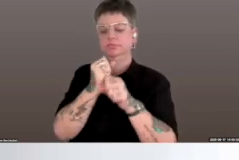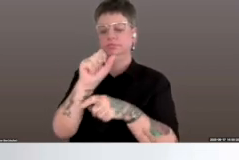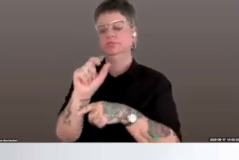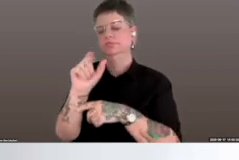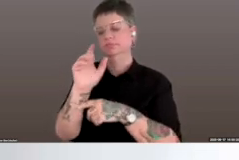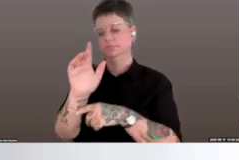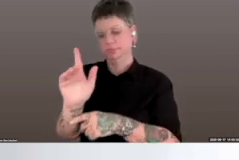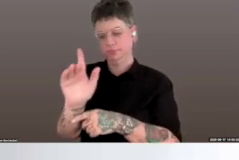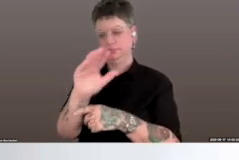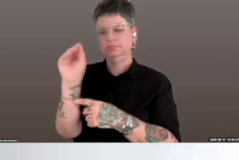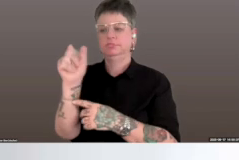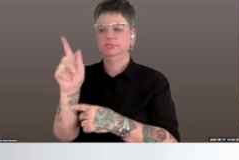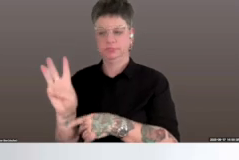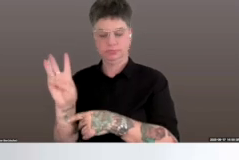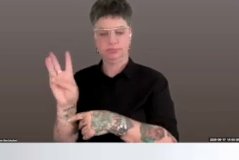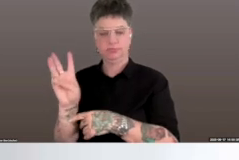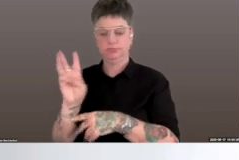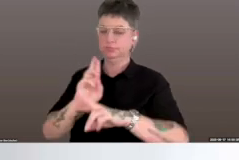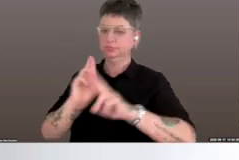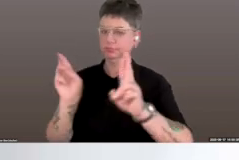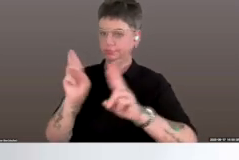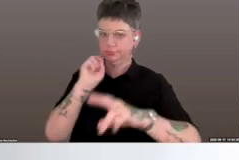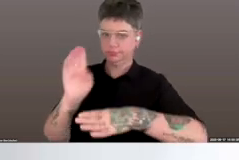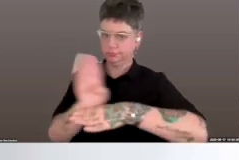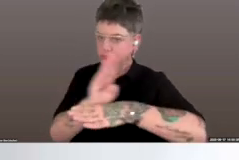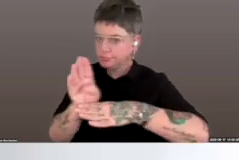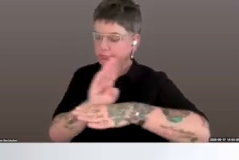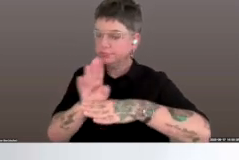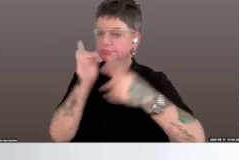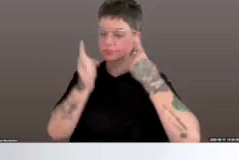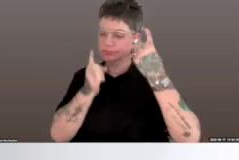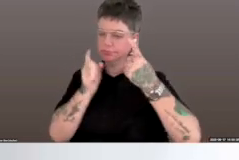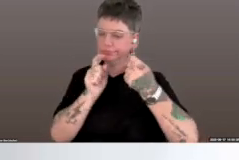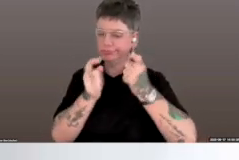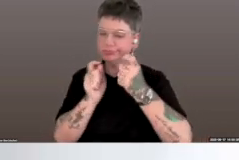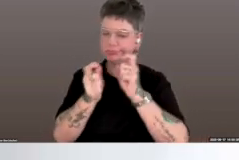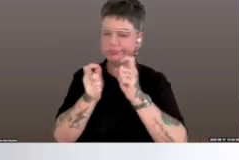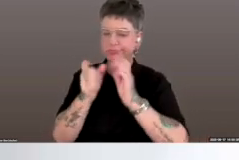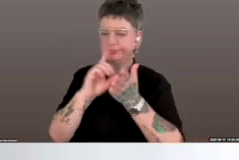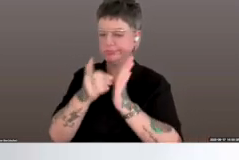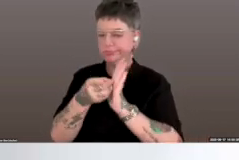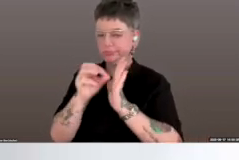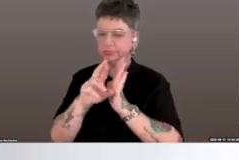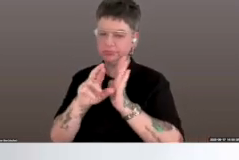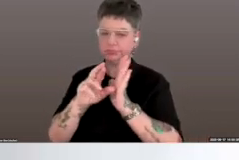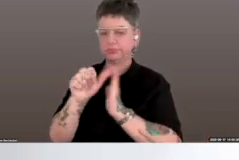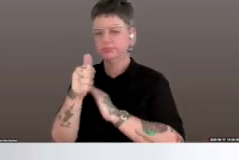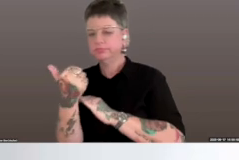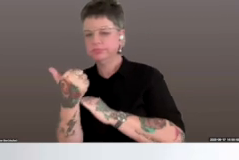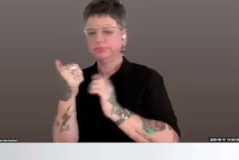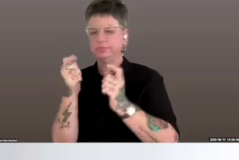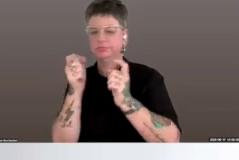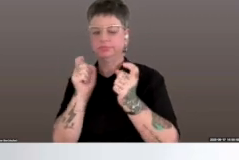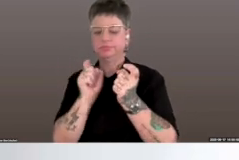at the definition for commercial readiness and considering modifications to the definition, or alternatively, modifying